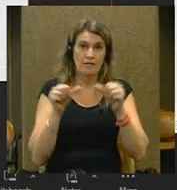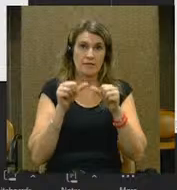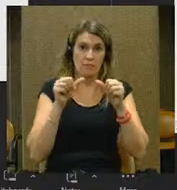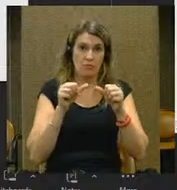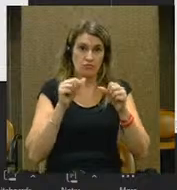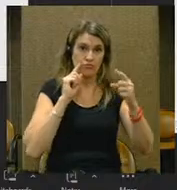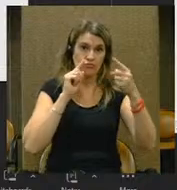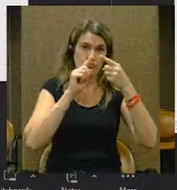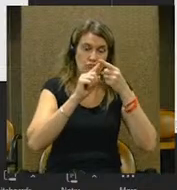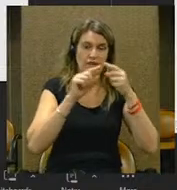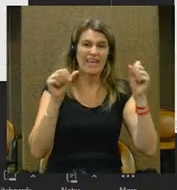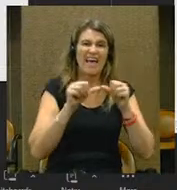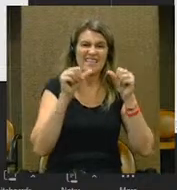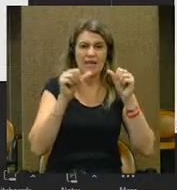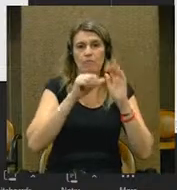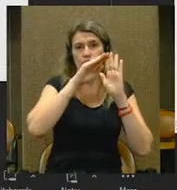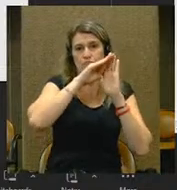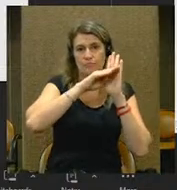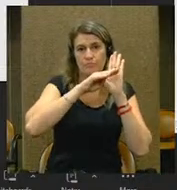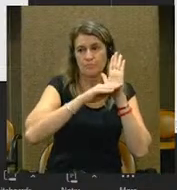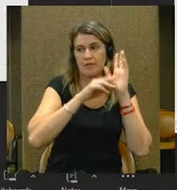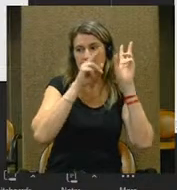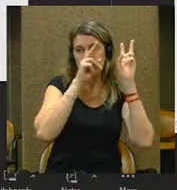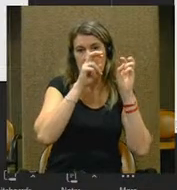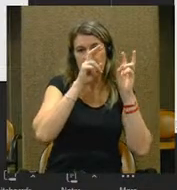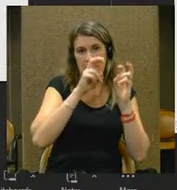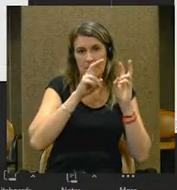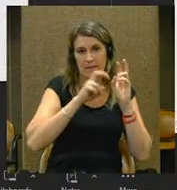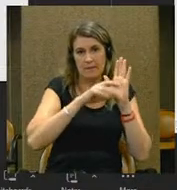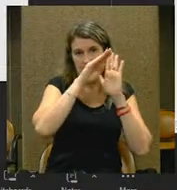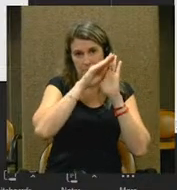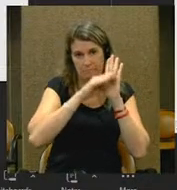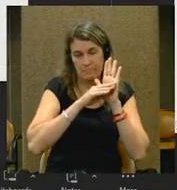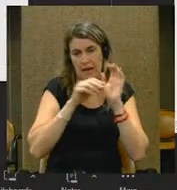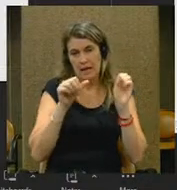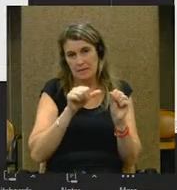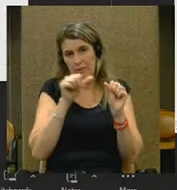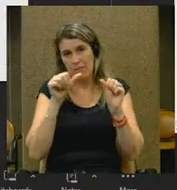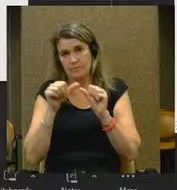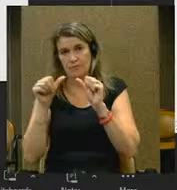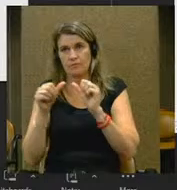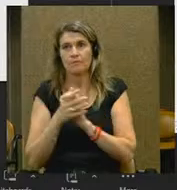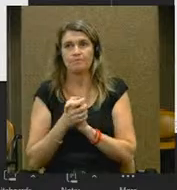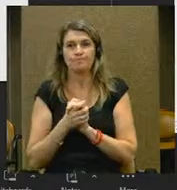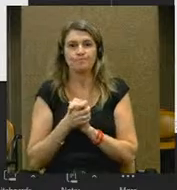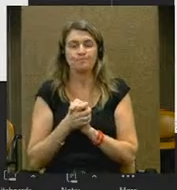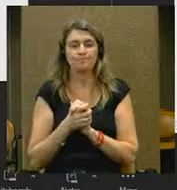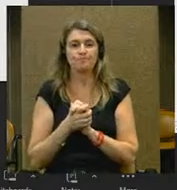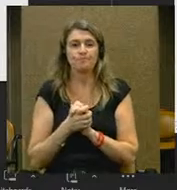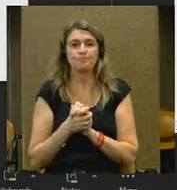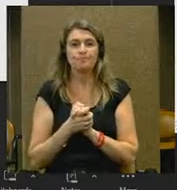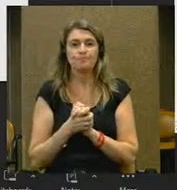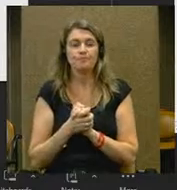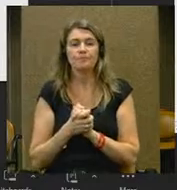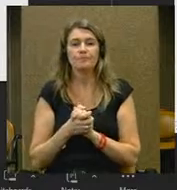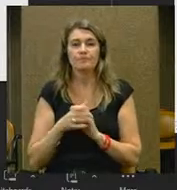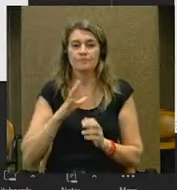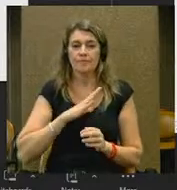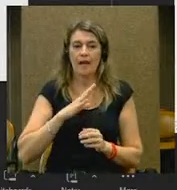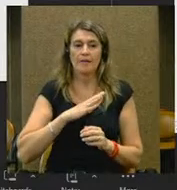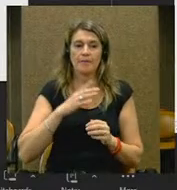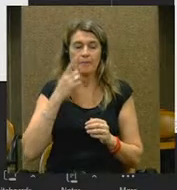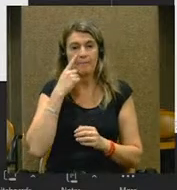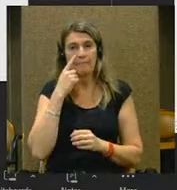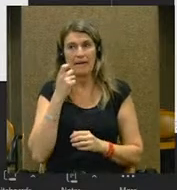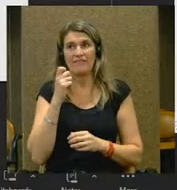mentioned. Naloxone has been a very key aspect. We have overdose prevention services, which are places where